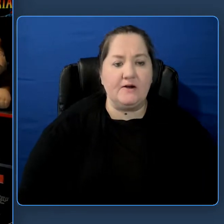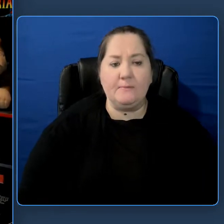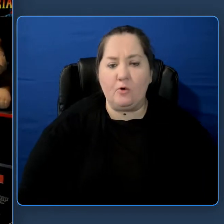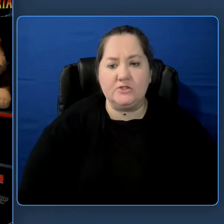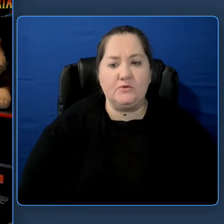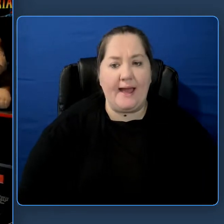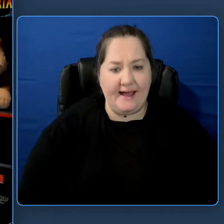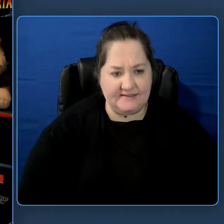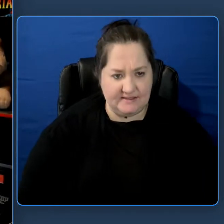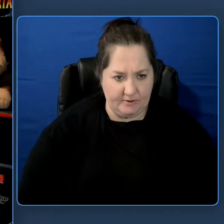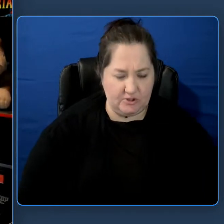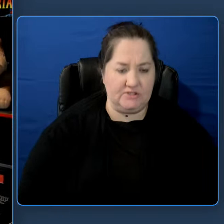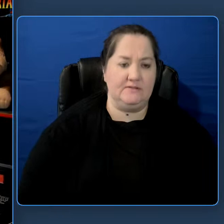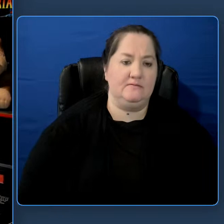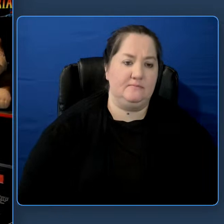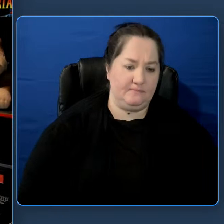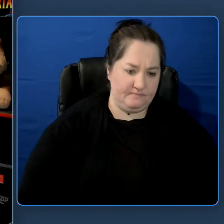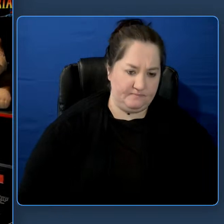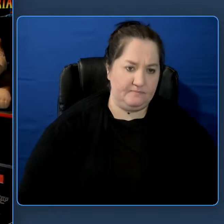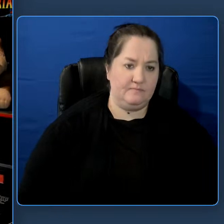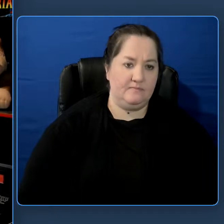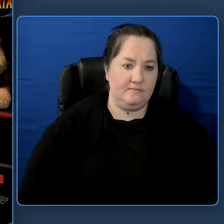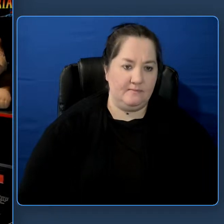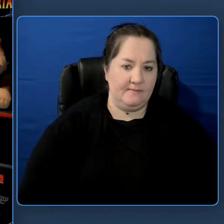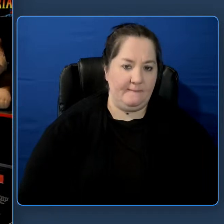person. It's very important to ask the person.